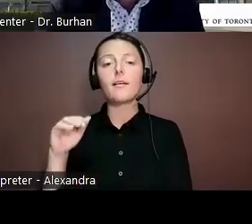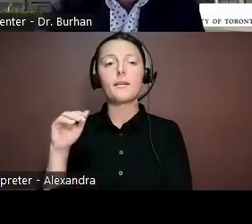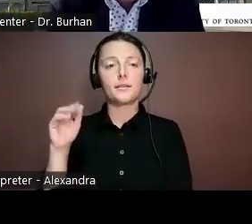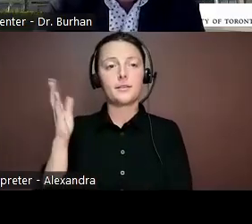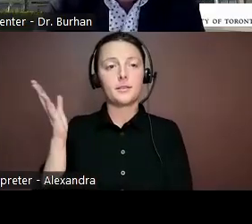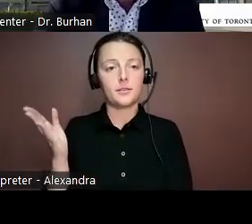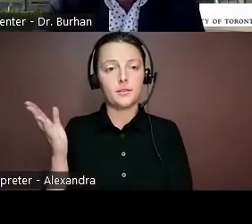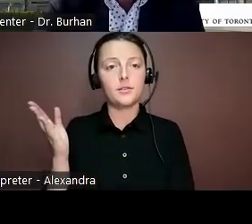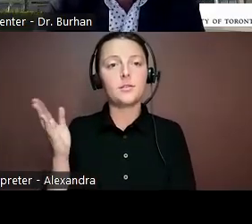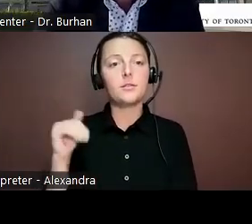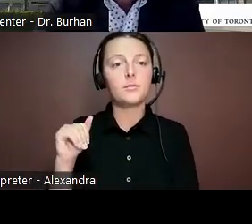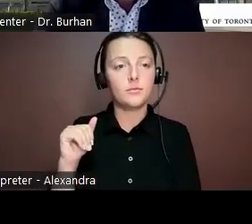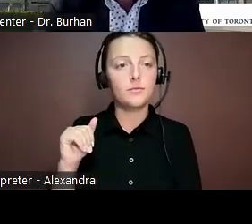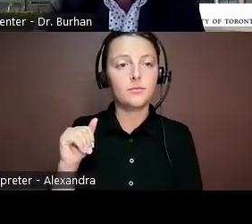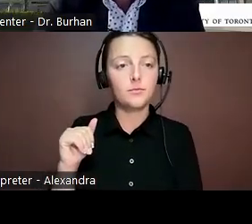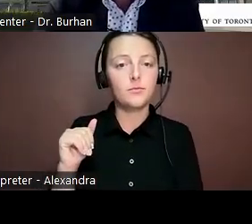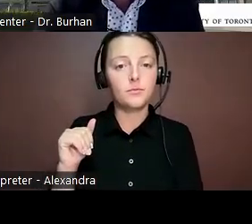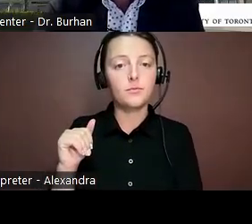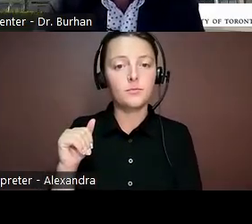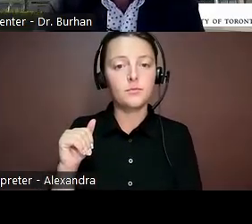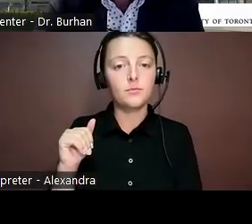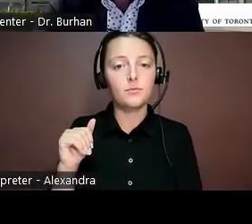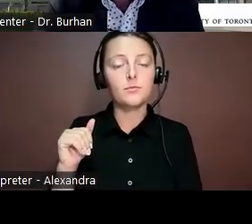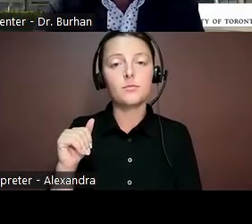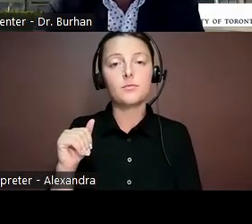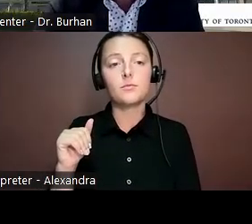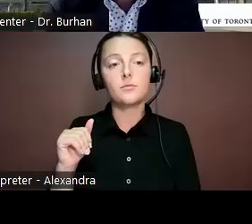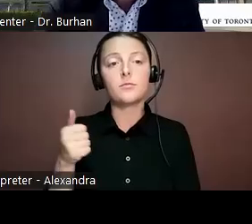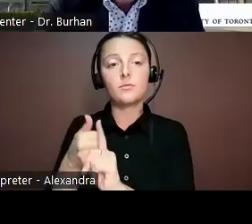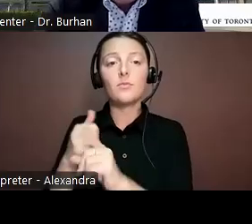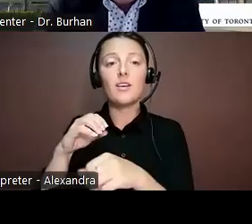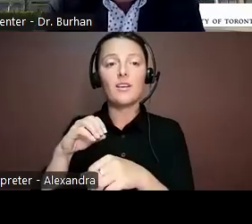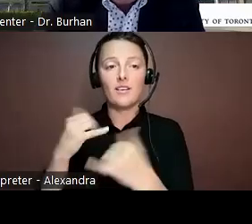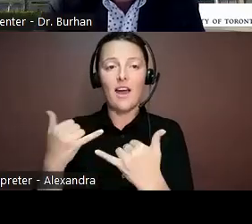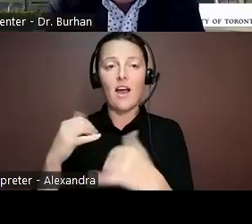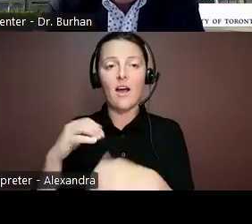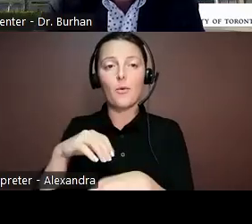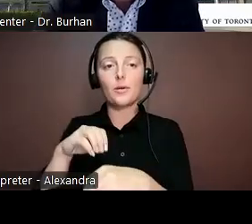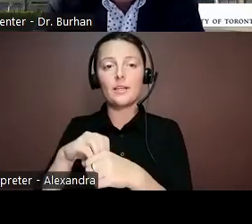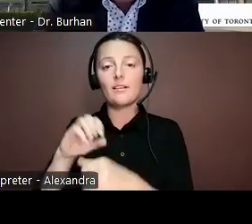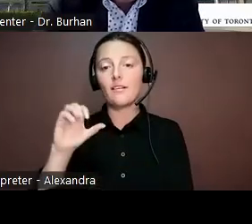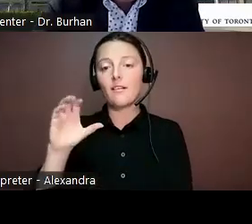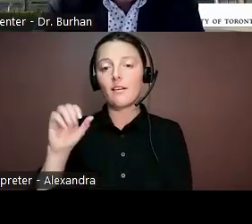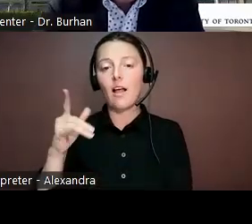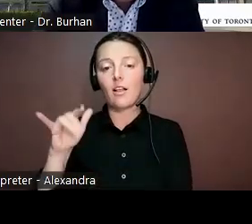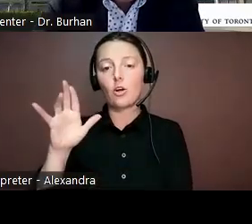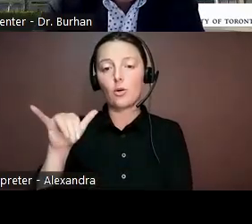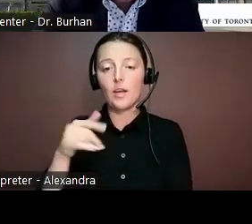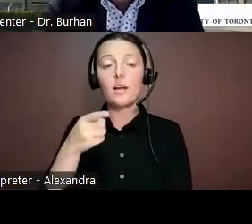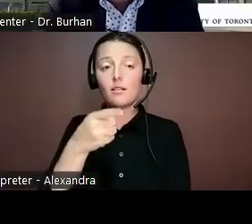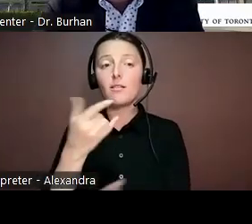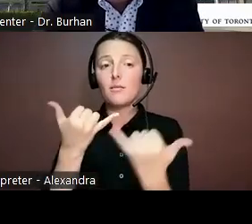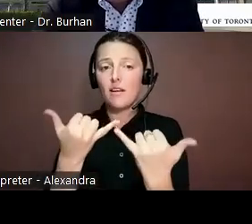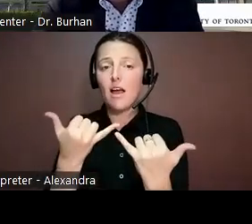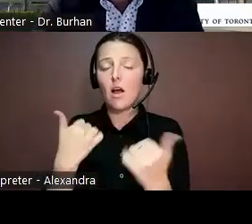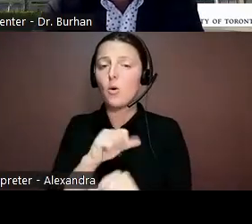Calgary, have articulated the potential for us to start seeing mild behavioral impairment in